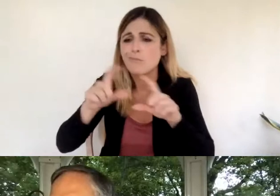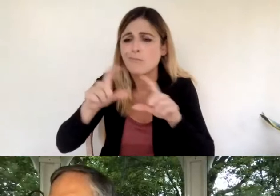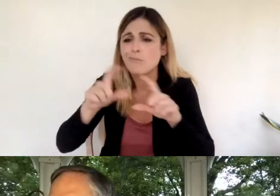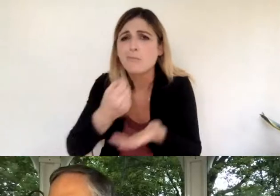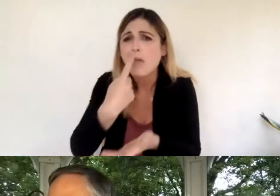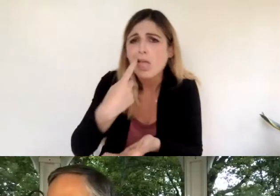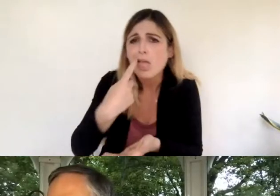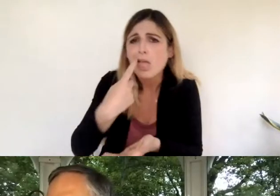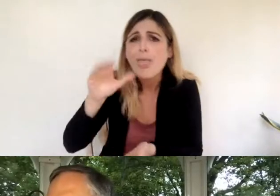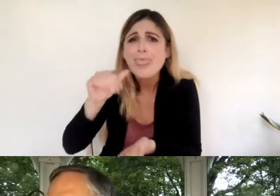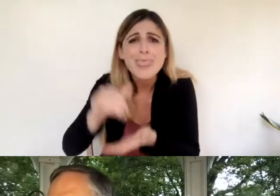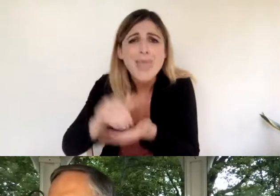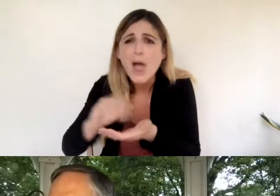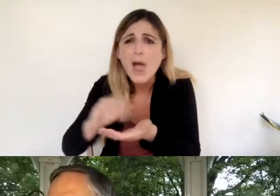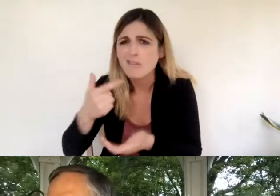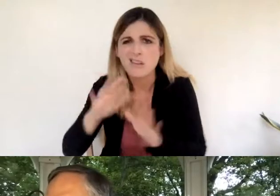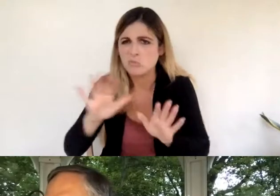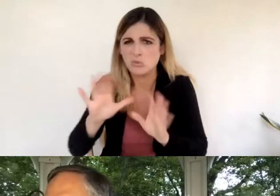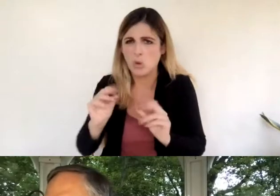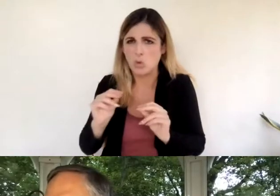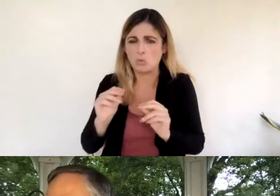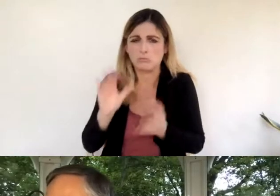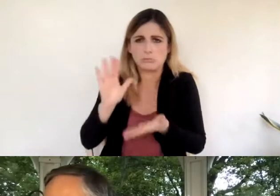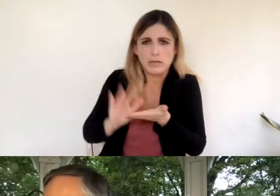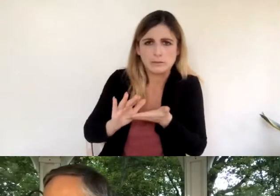it's with some kind of a food matrix.